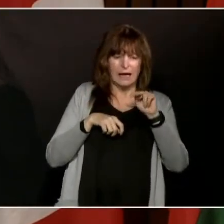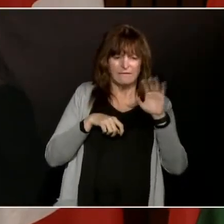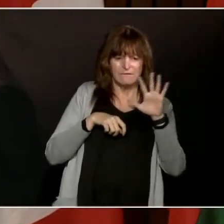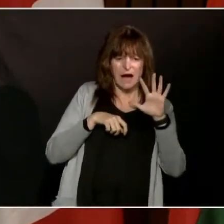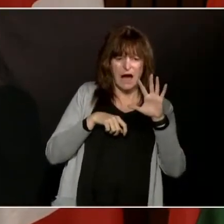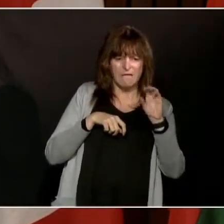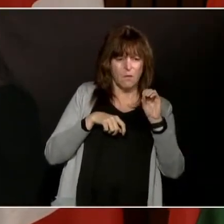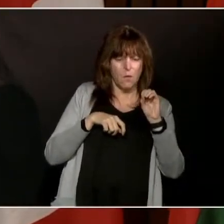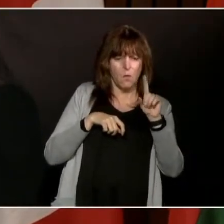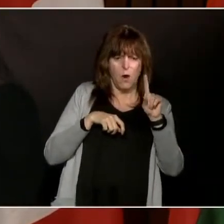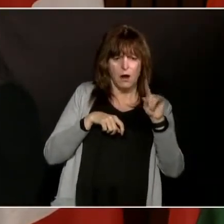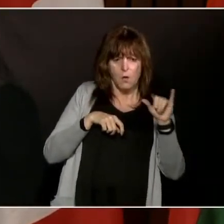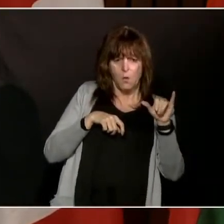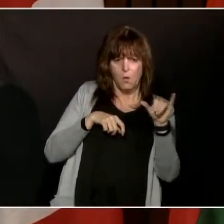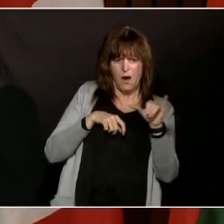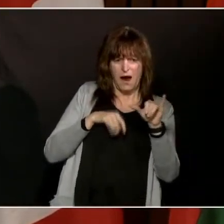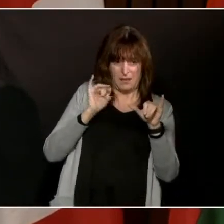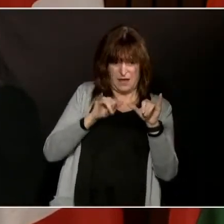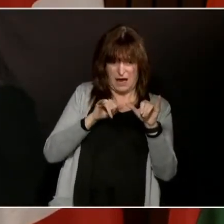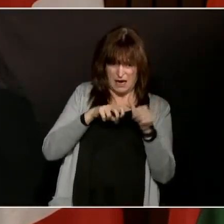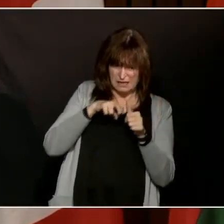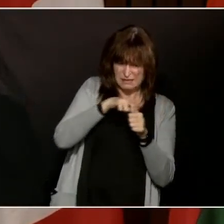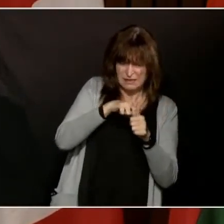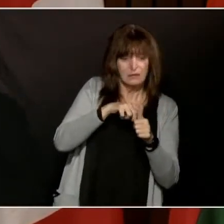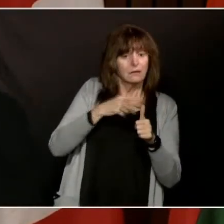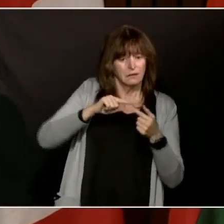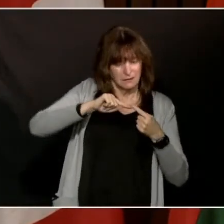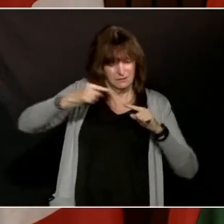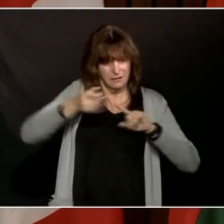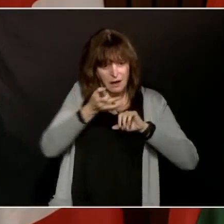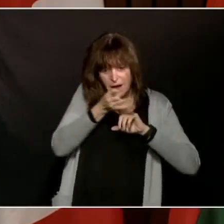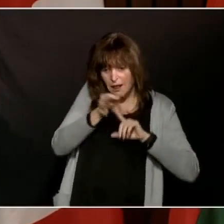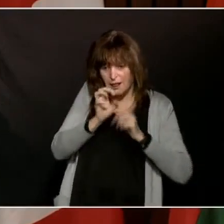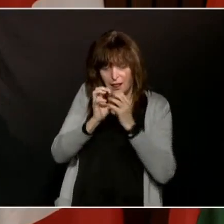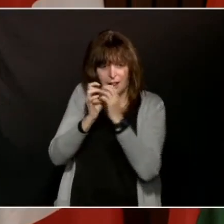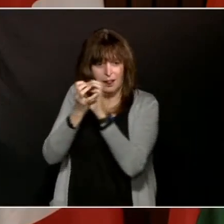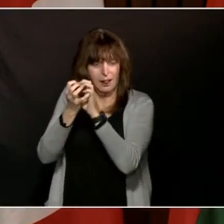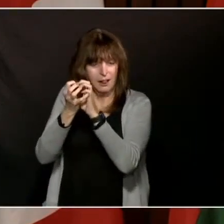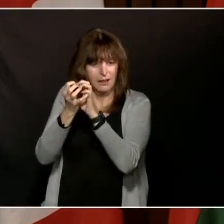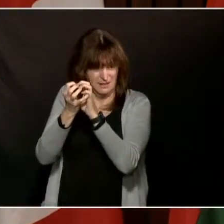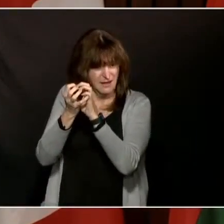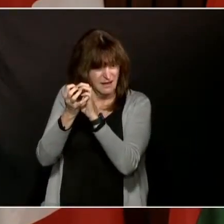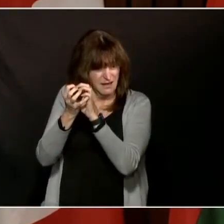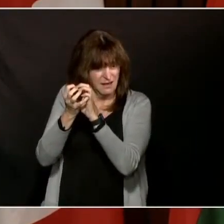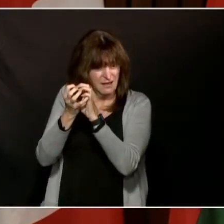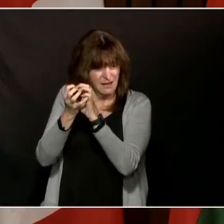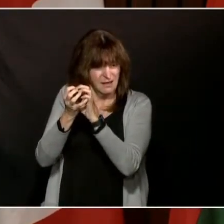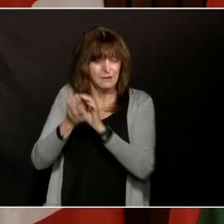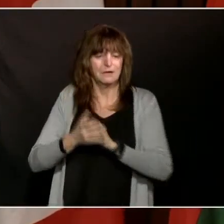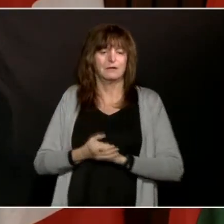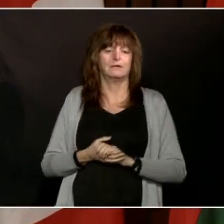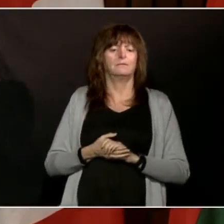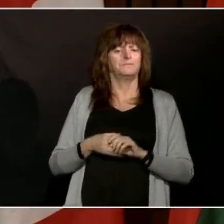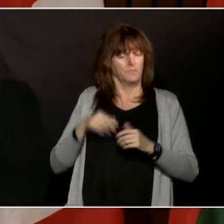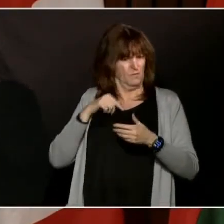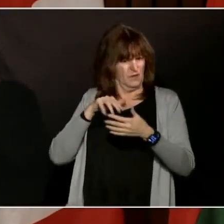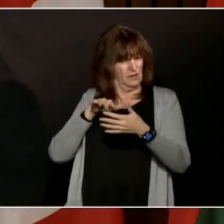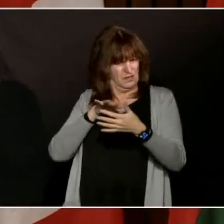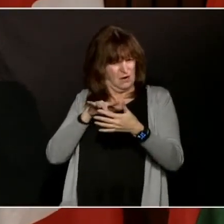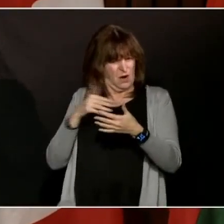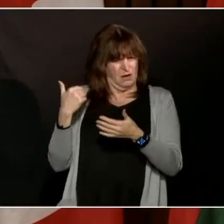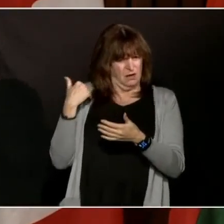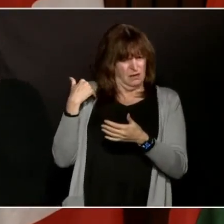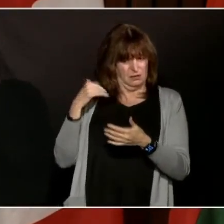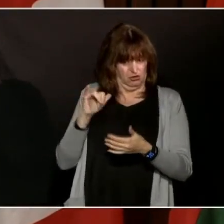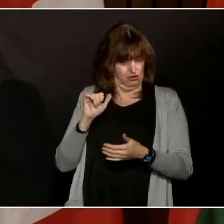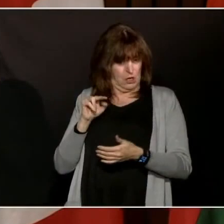is characteristic of all three of those variants of concern. The study was performed on January the 20th, and all